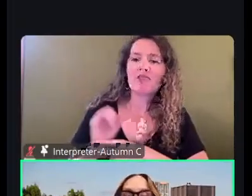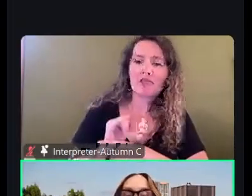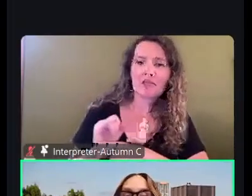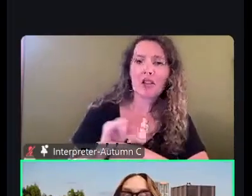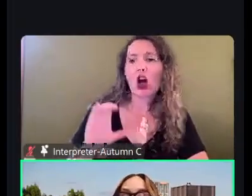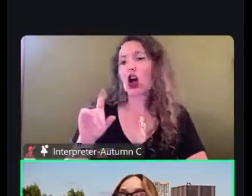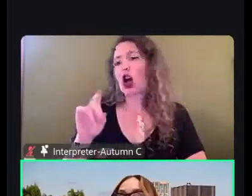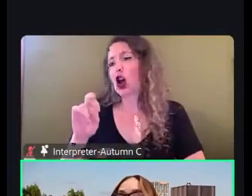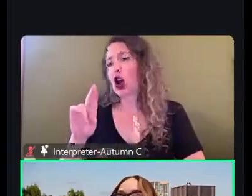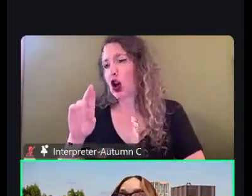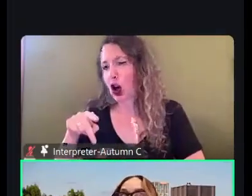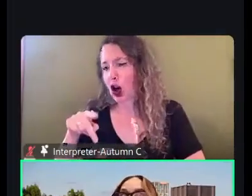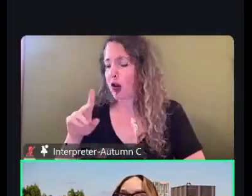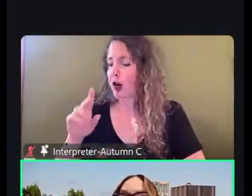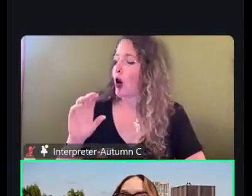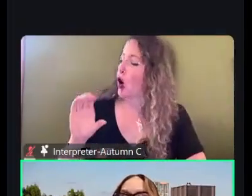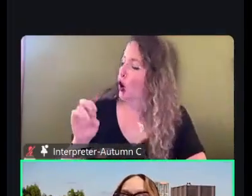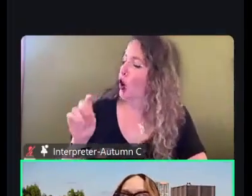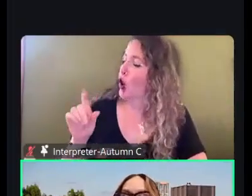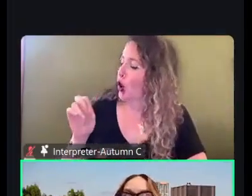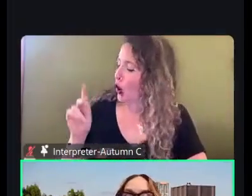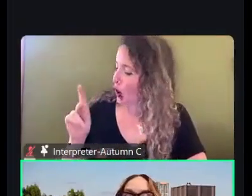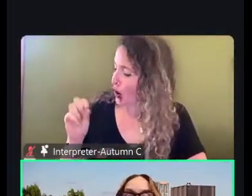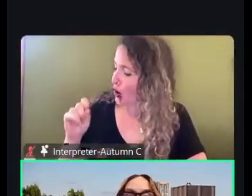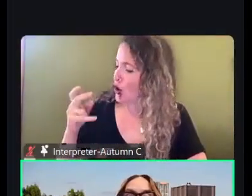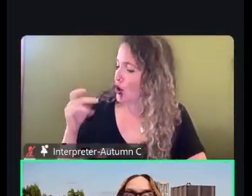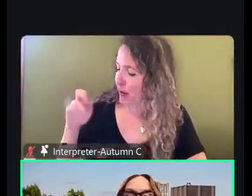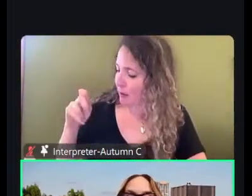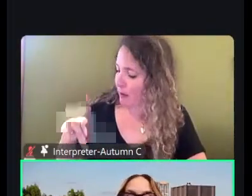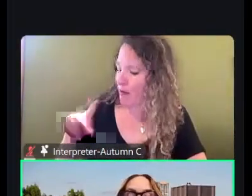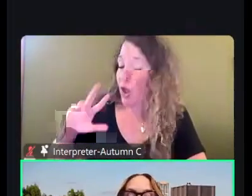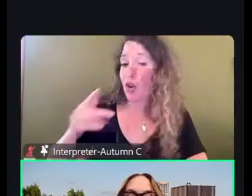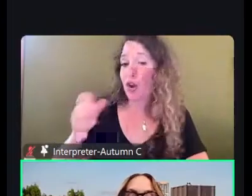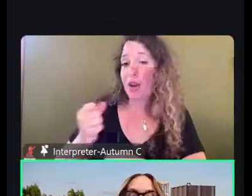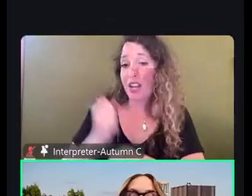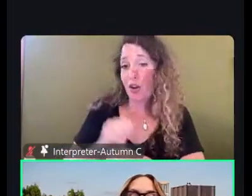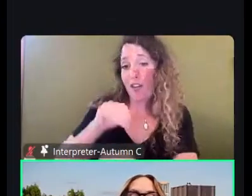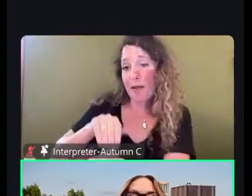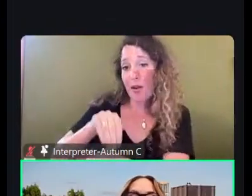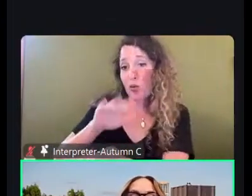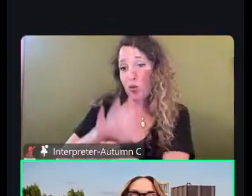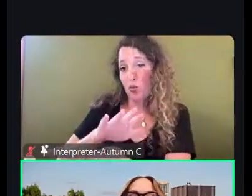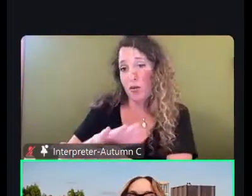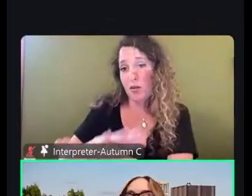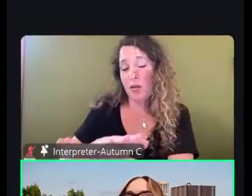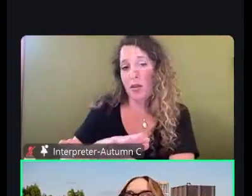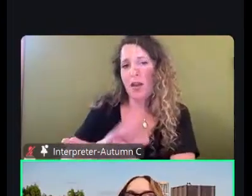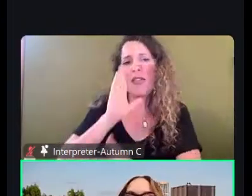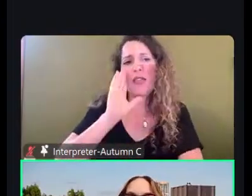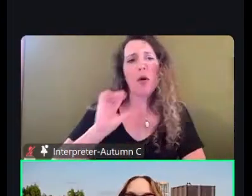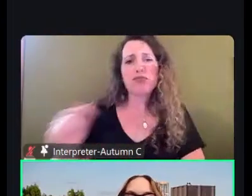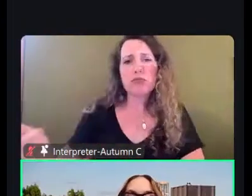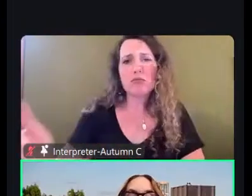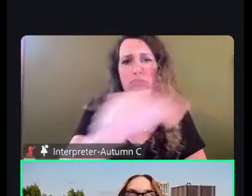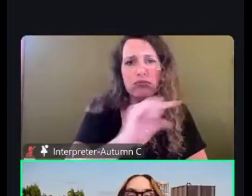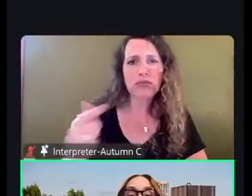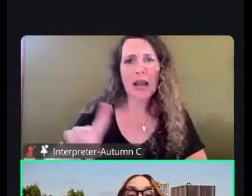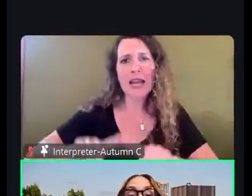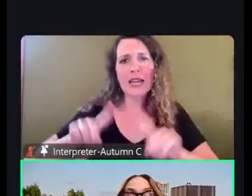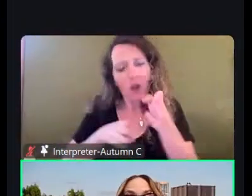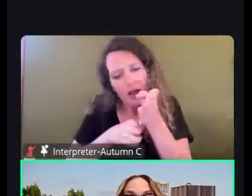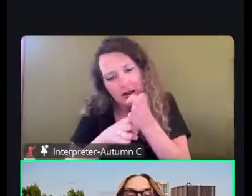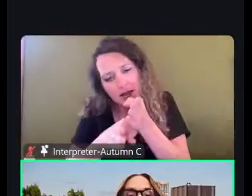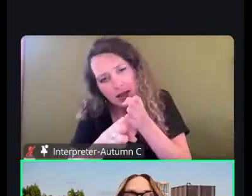those of you who don't know, in the third year of medical school, students will rotate through different subspecialties. And so